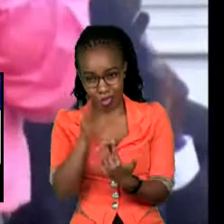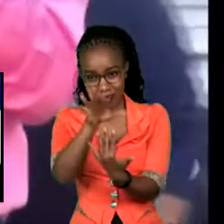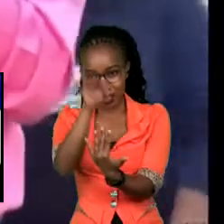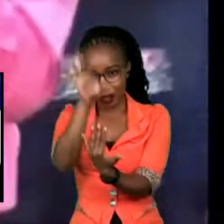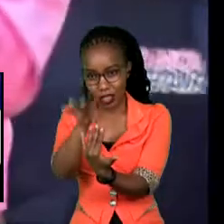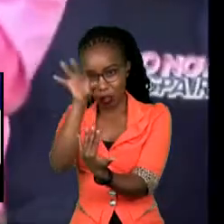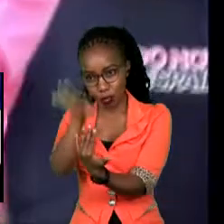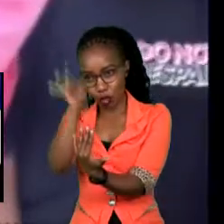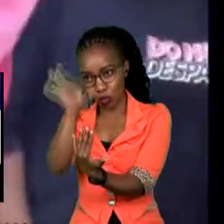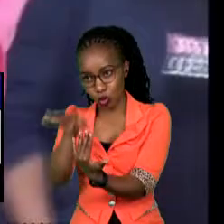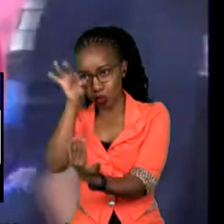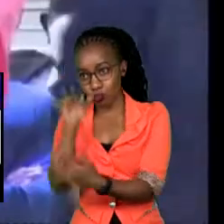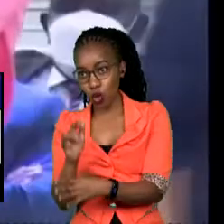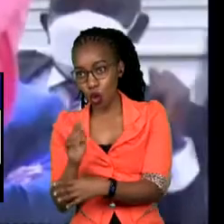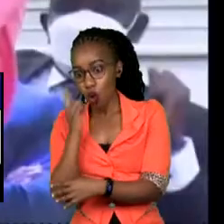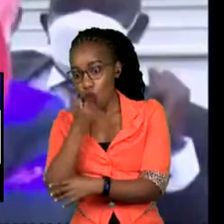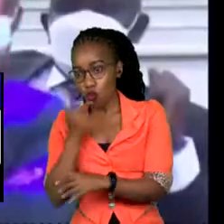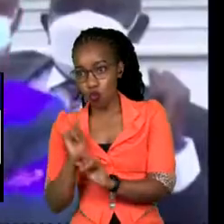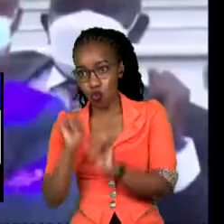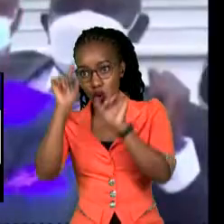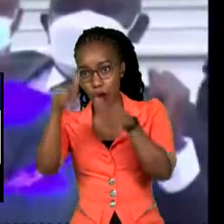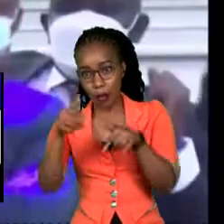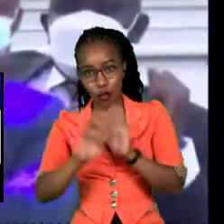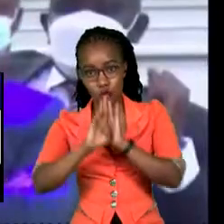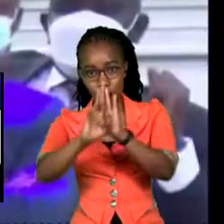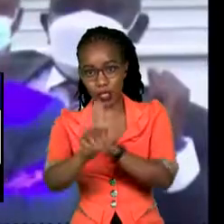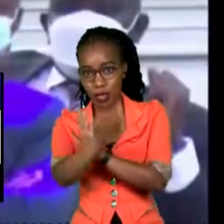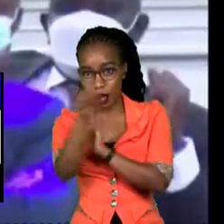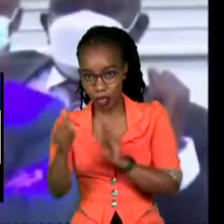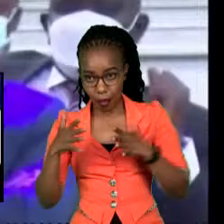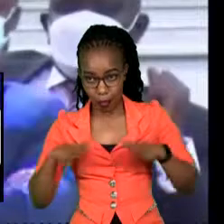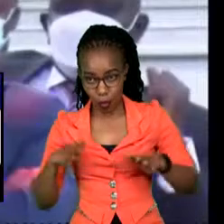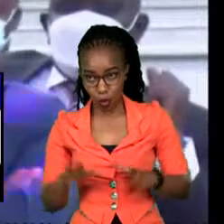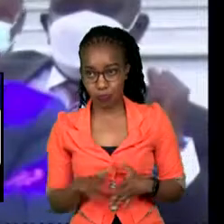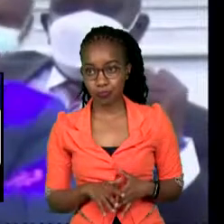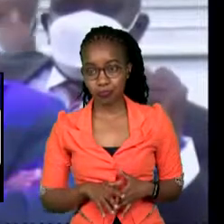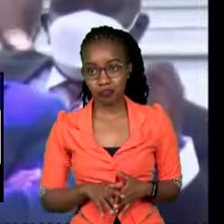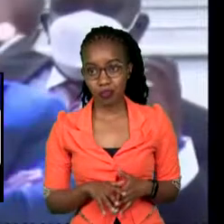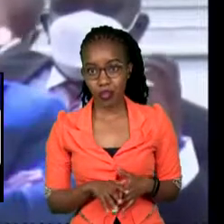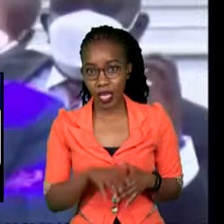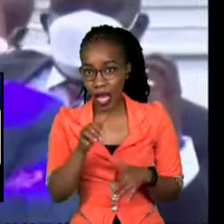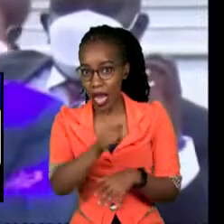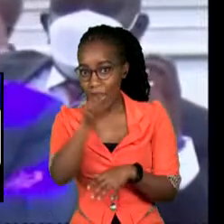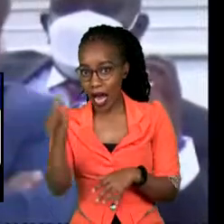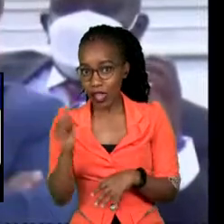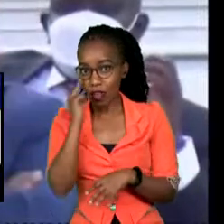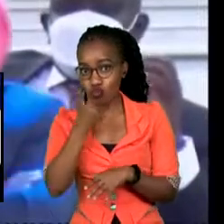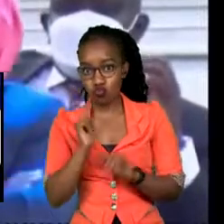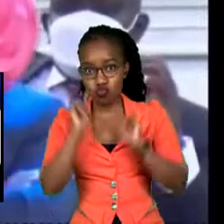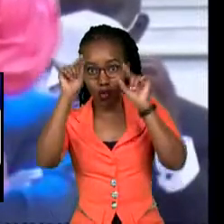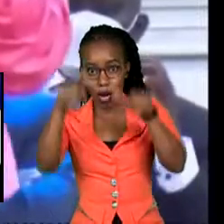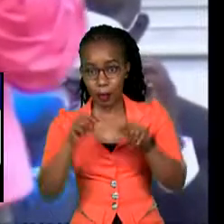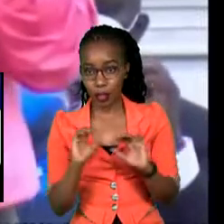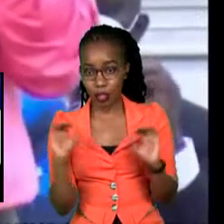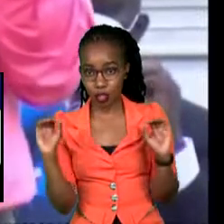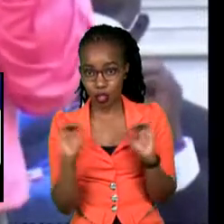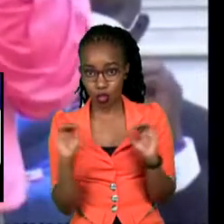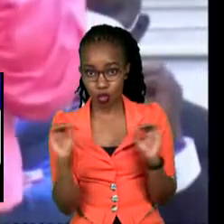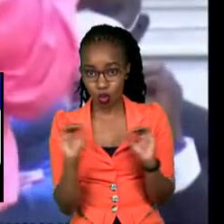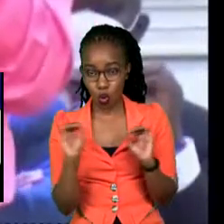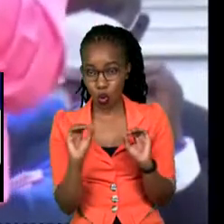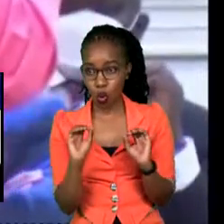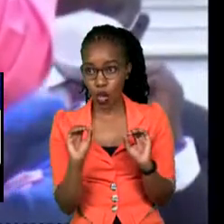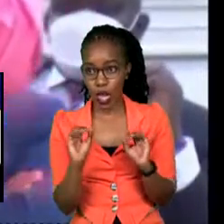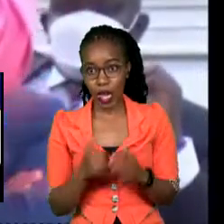vizuri. Ni kina nani watakuja kupresent wengine? Na wale wengine wenye hawatapata nafasi ya kuingia kwa